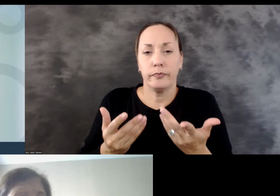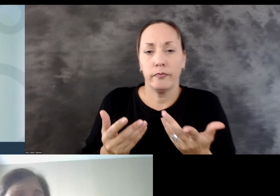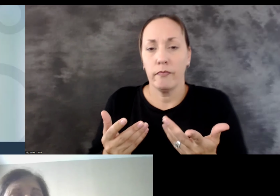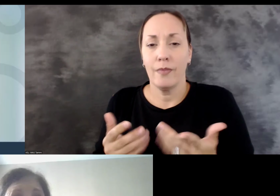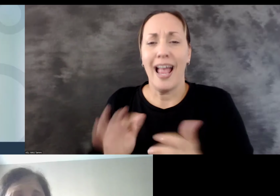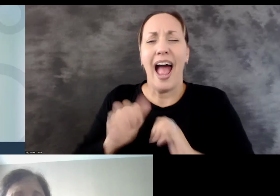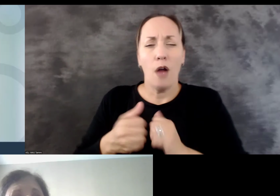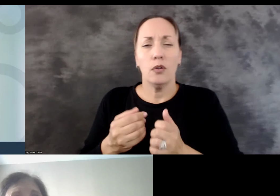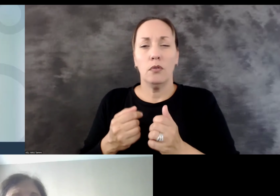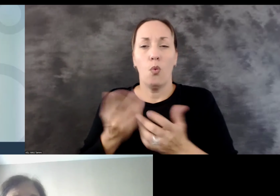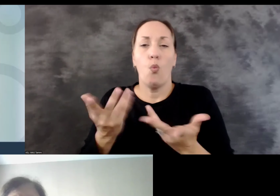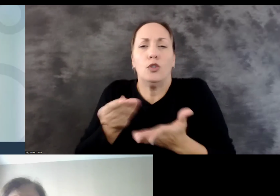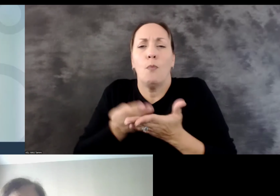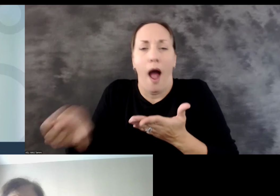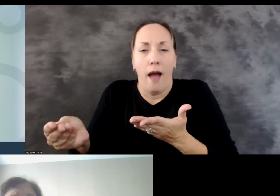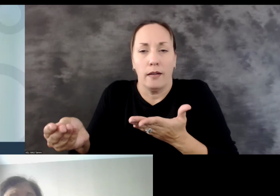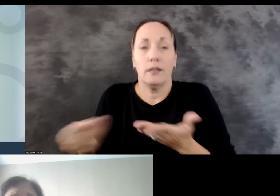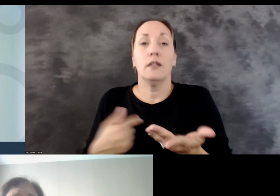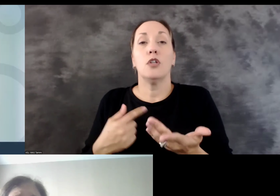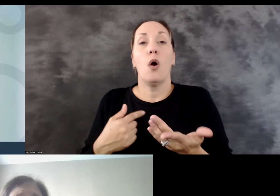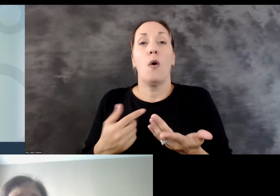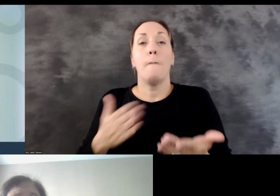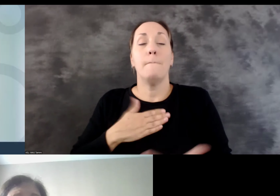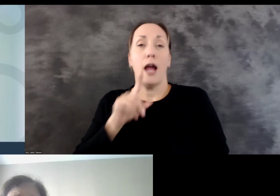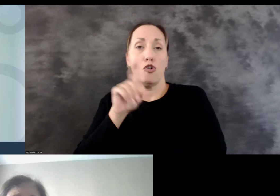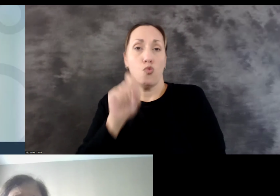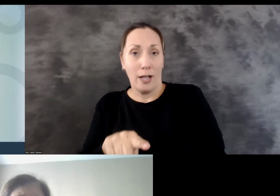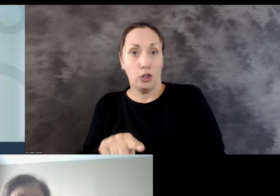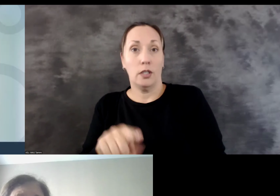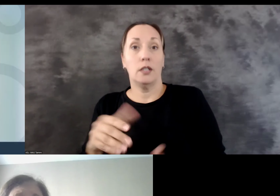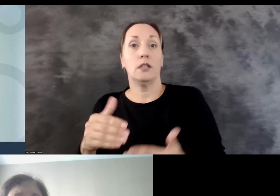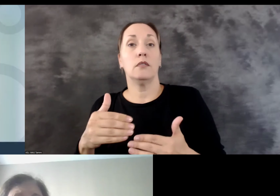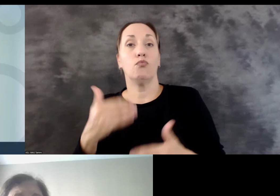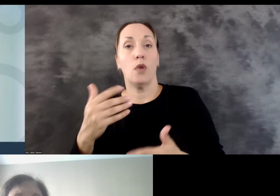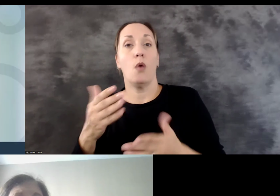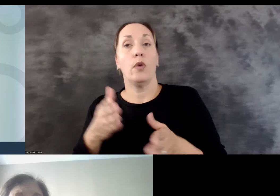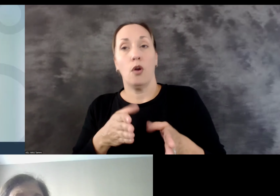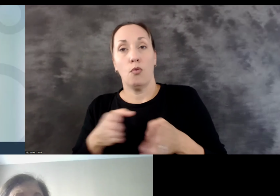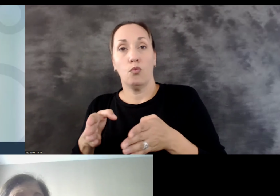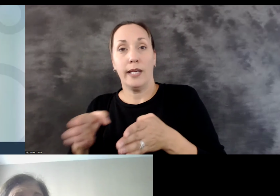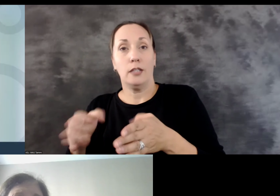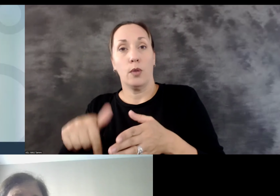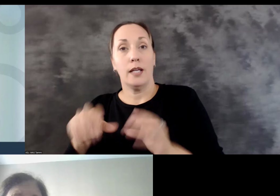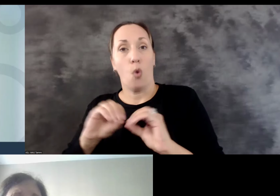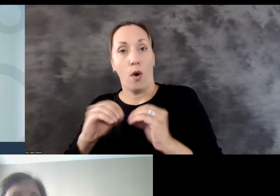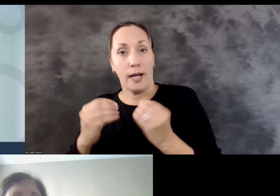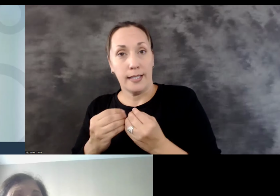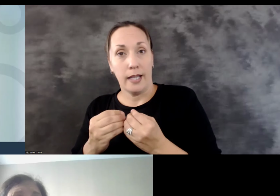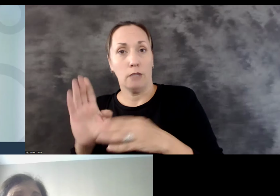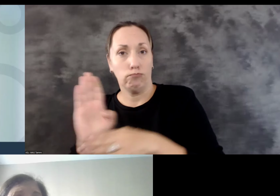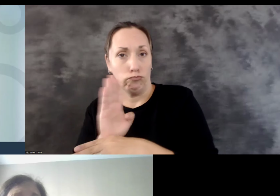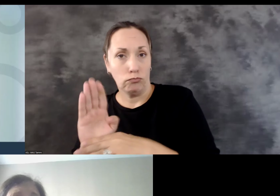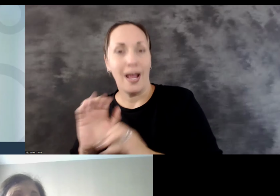they're going to spend their money. So I guess my question to you as we move into this organization is, how do people get engaged? How do